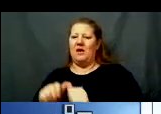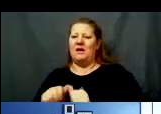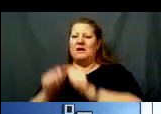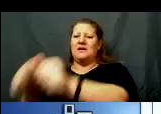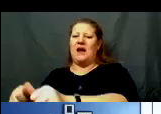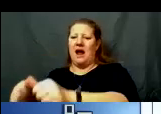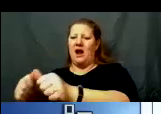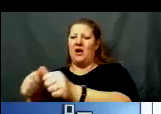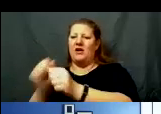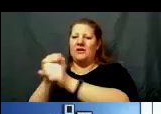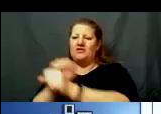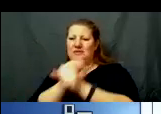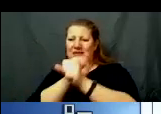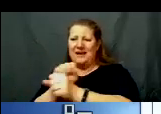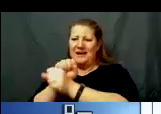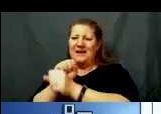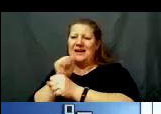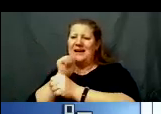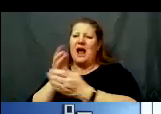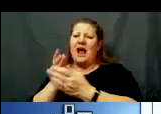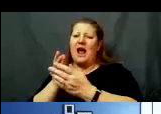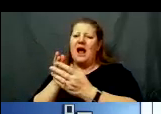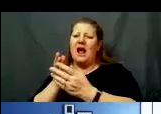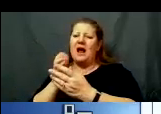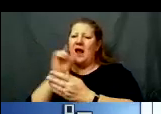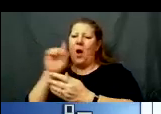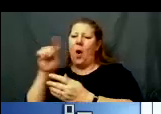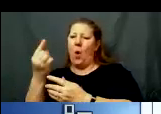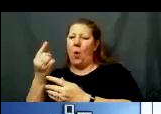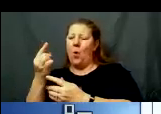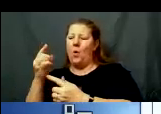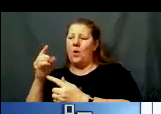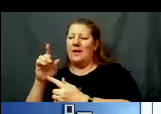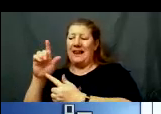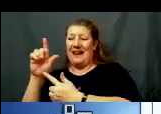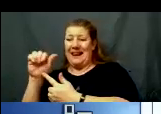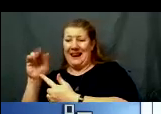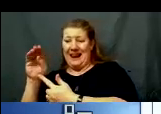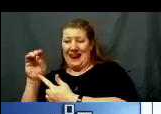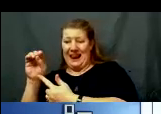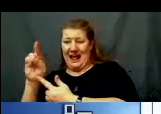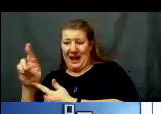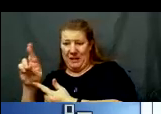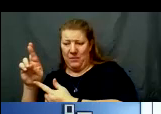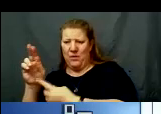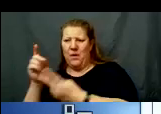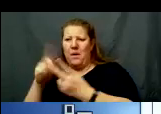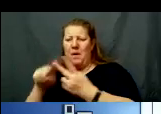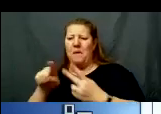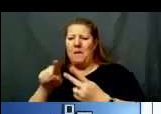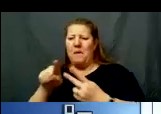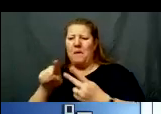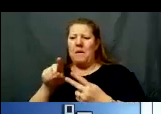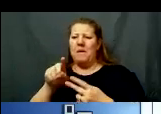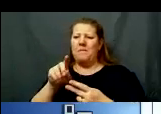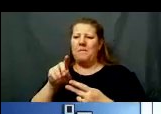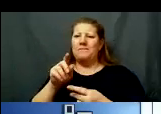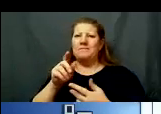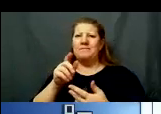enslavement, not just through coerced labor or unpaid labor, but through involuntary servitude, through